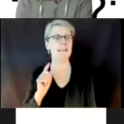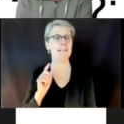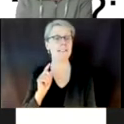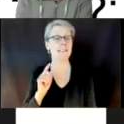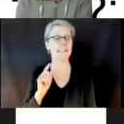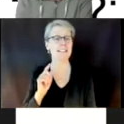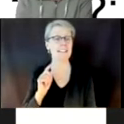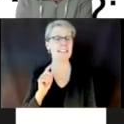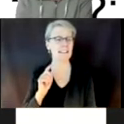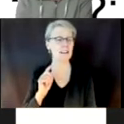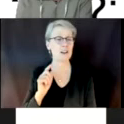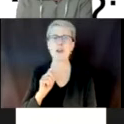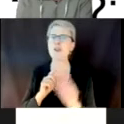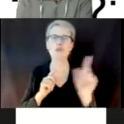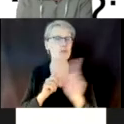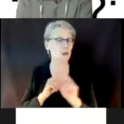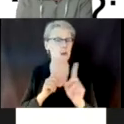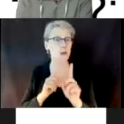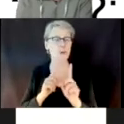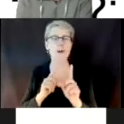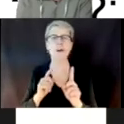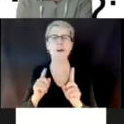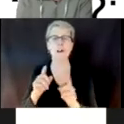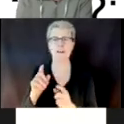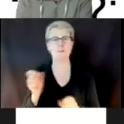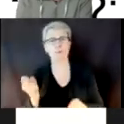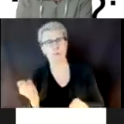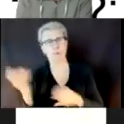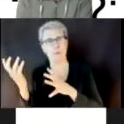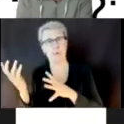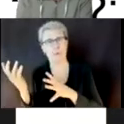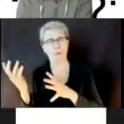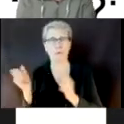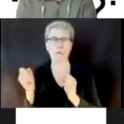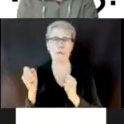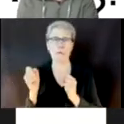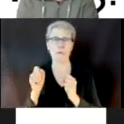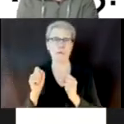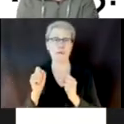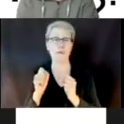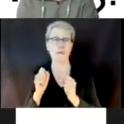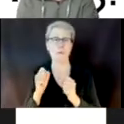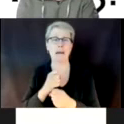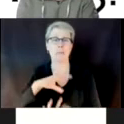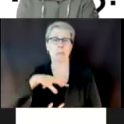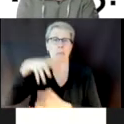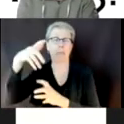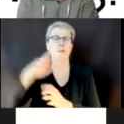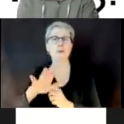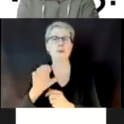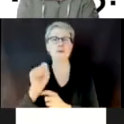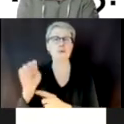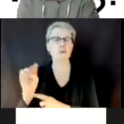here's what we say. We say, don't throw up your socials. Don't throw up anything if you can avoid it. What that